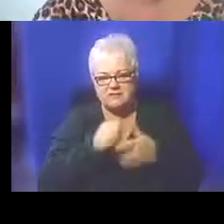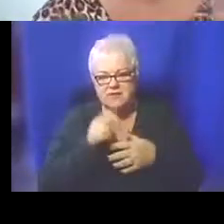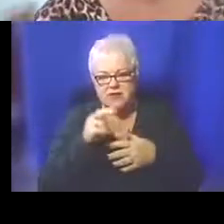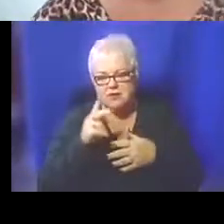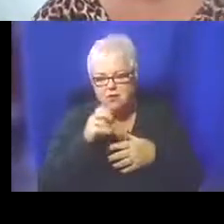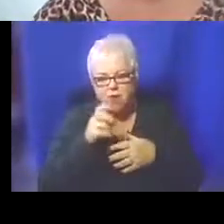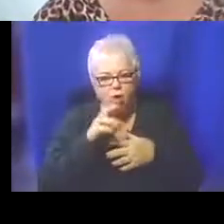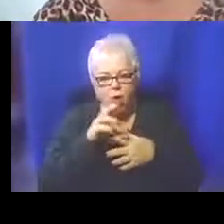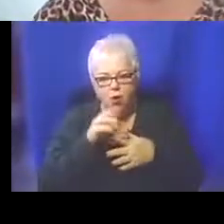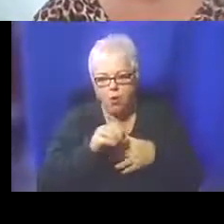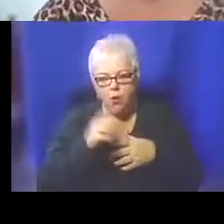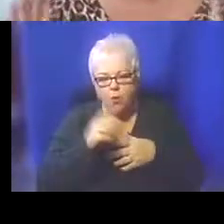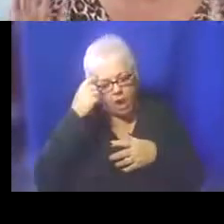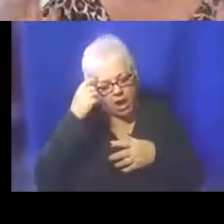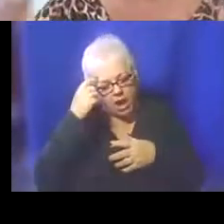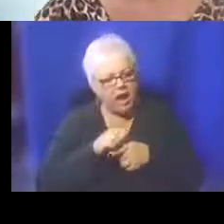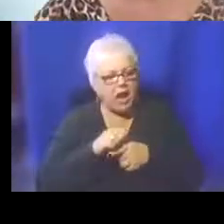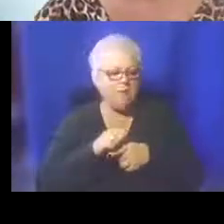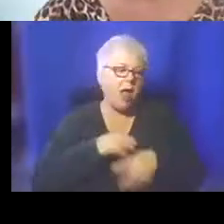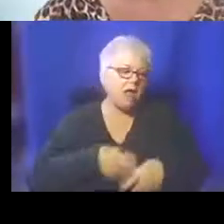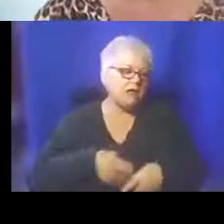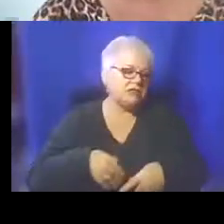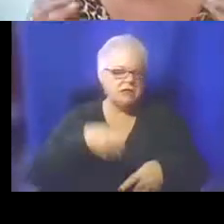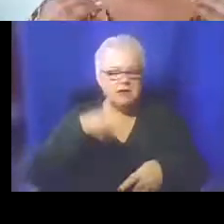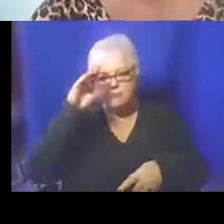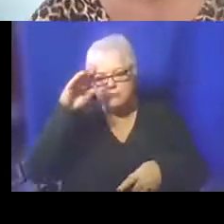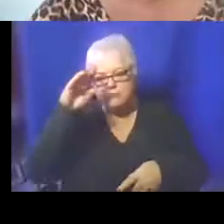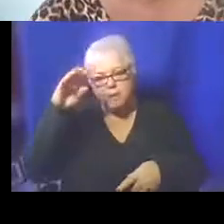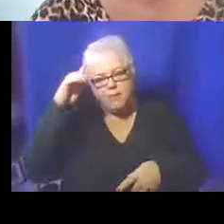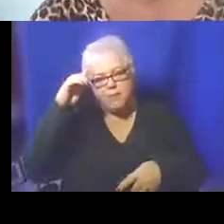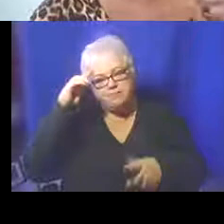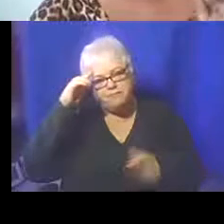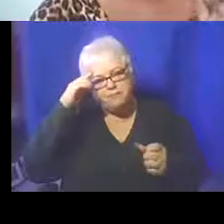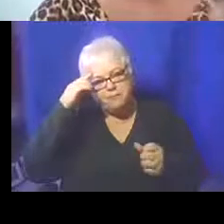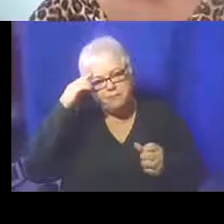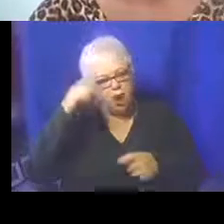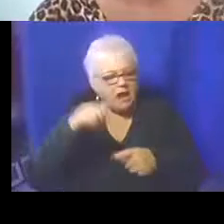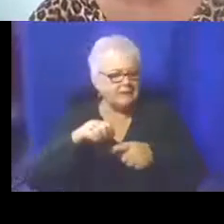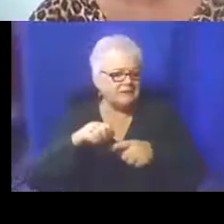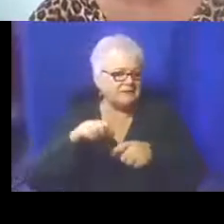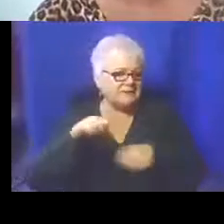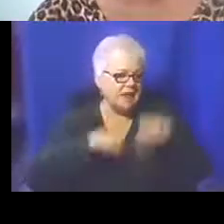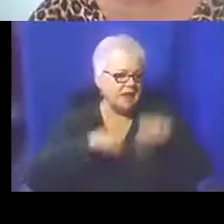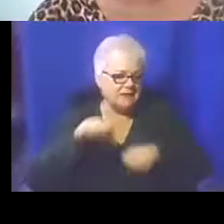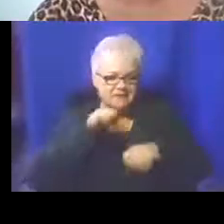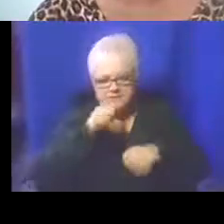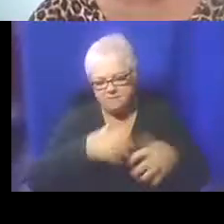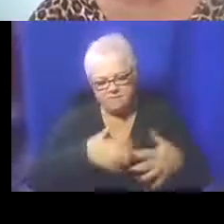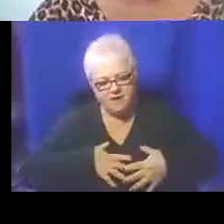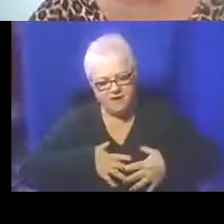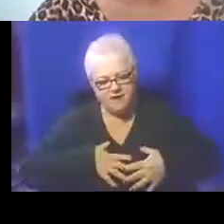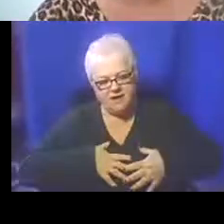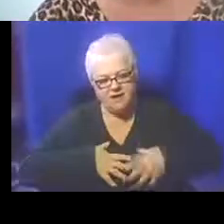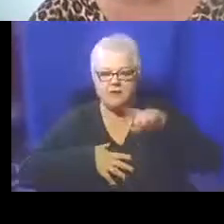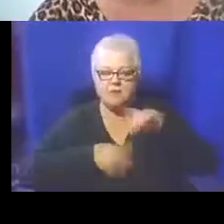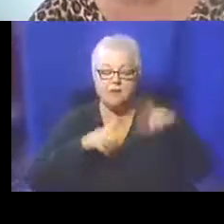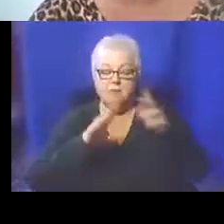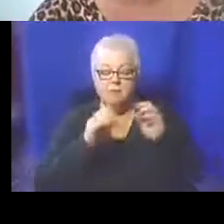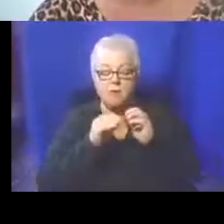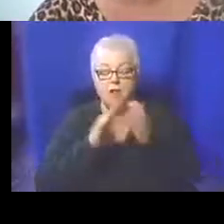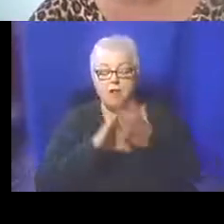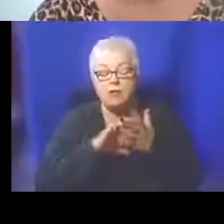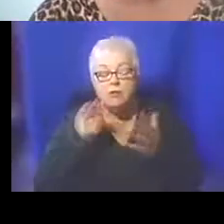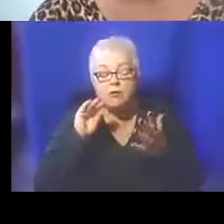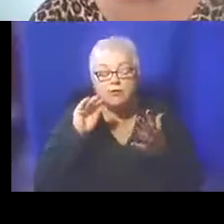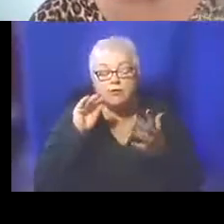neurobiology. I did not do brain science. That's not my zhuzh. But the more I've learned about trauma and about